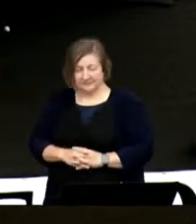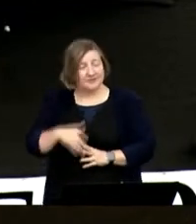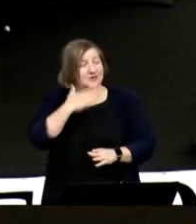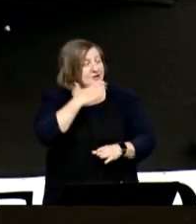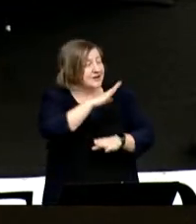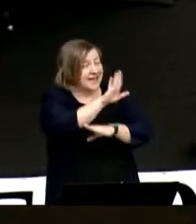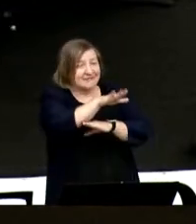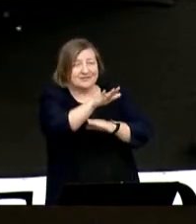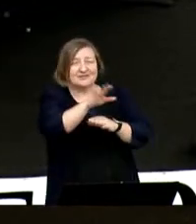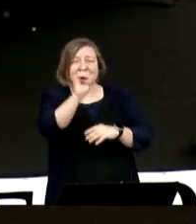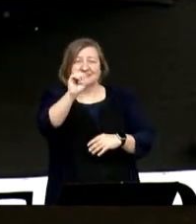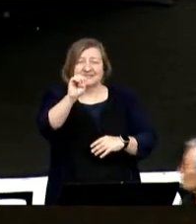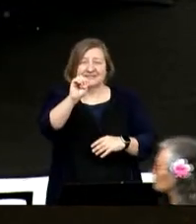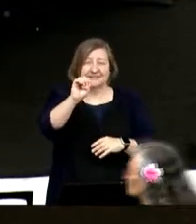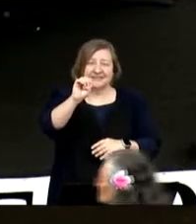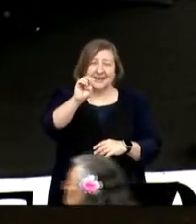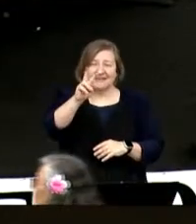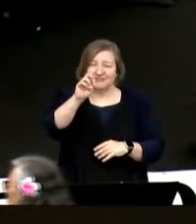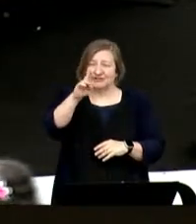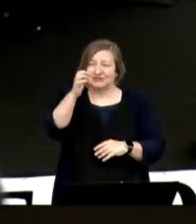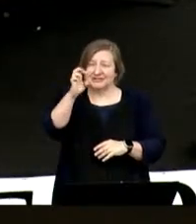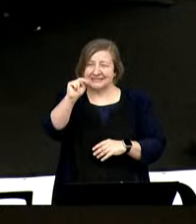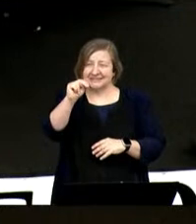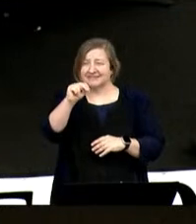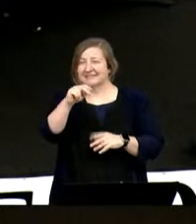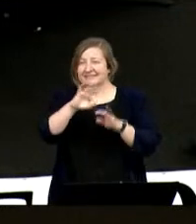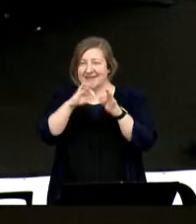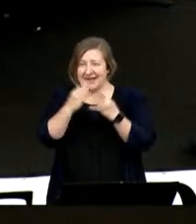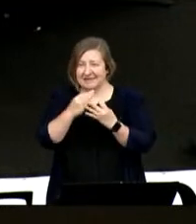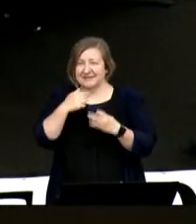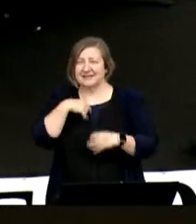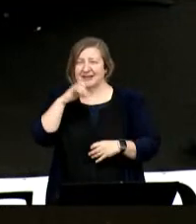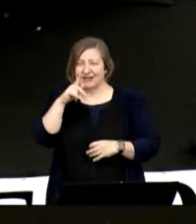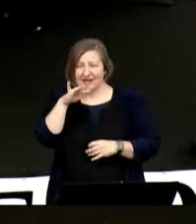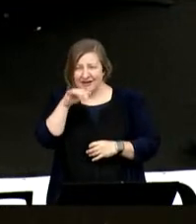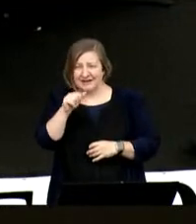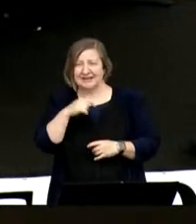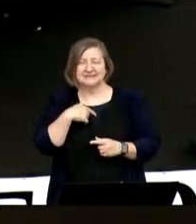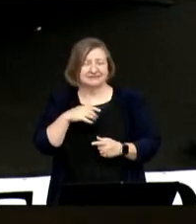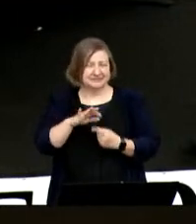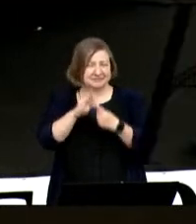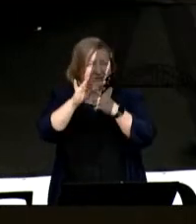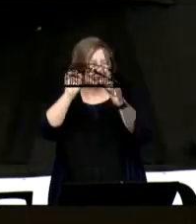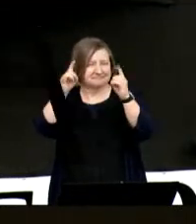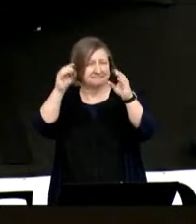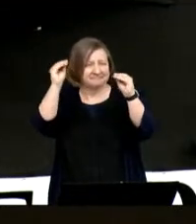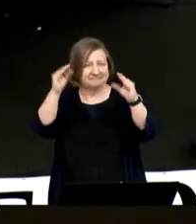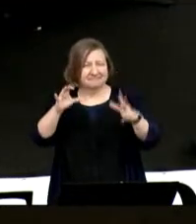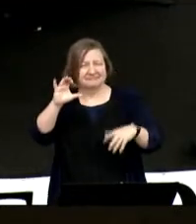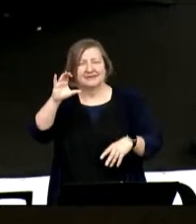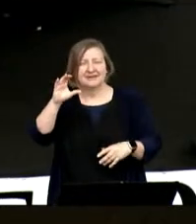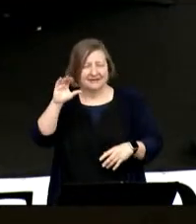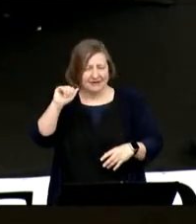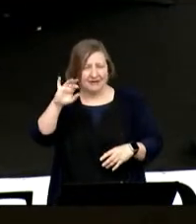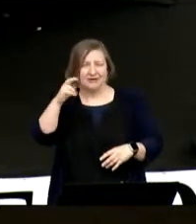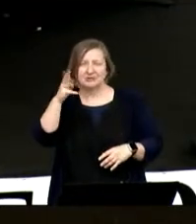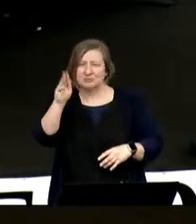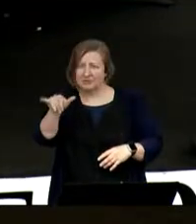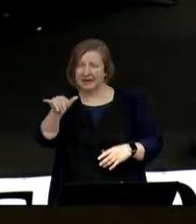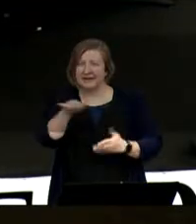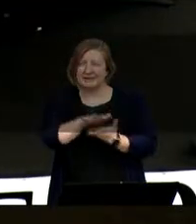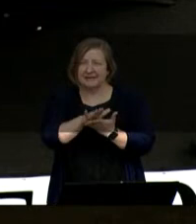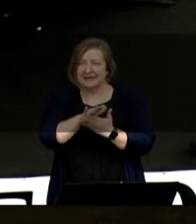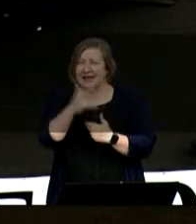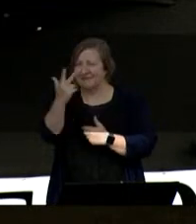Good afternoon, Evergreen family. My name is Claudia Pepin, a special educator at Archway Academy. And what a privilege that is. I have